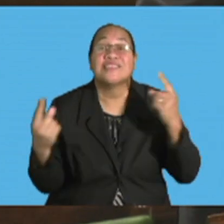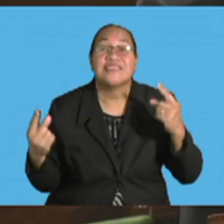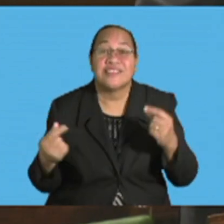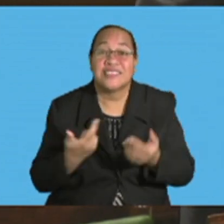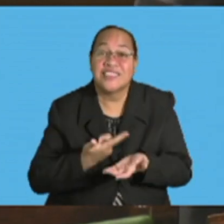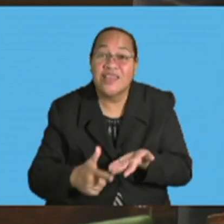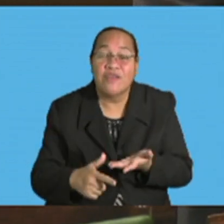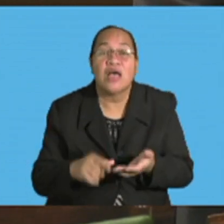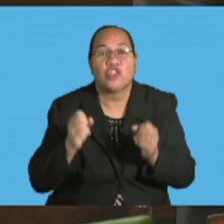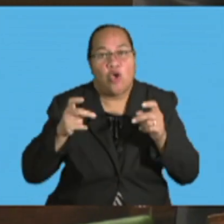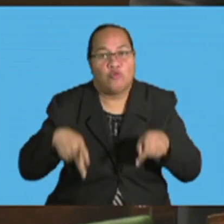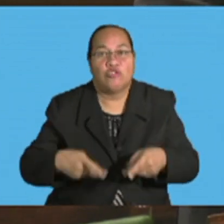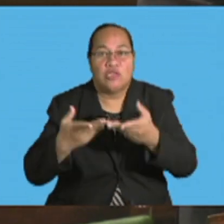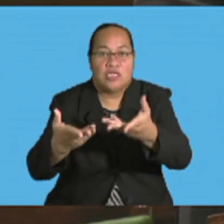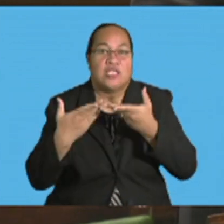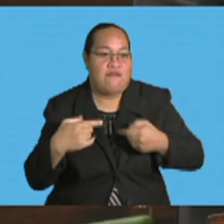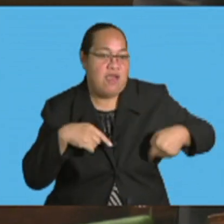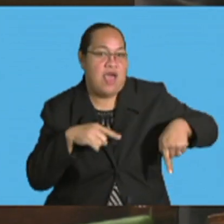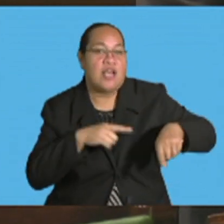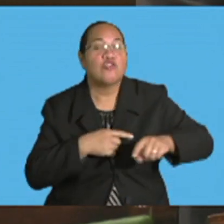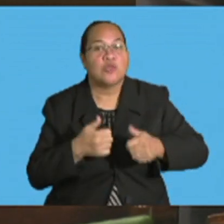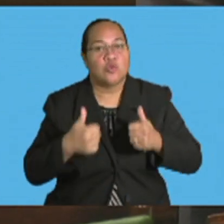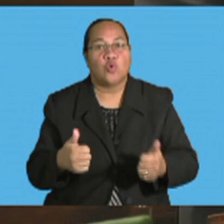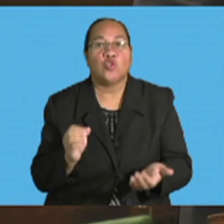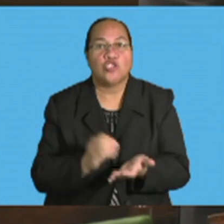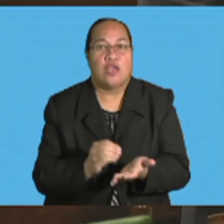to be good stewards of those many blessings.